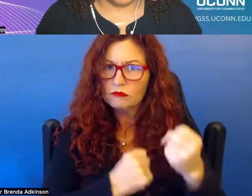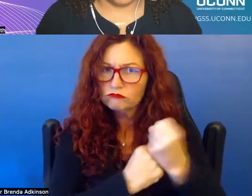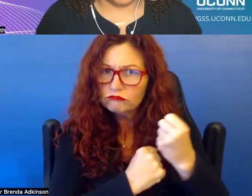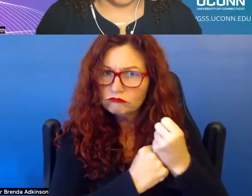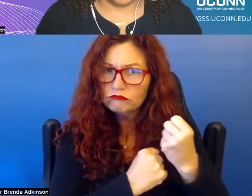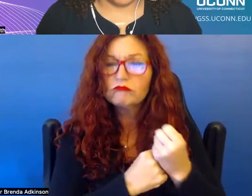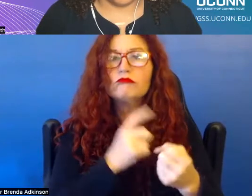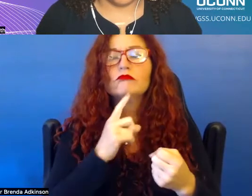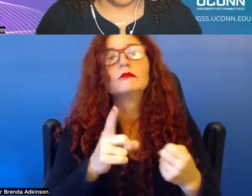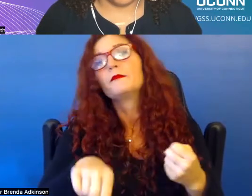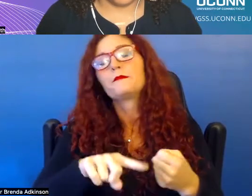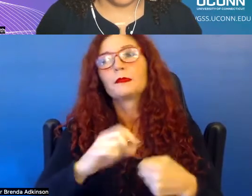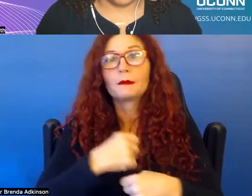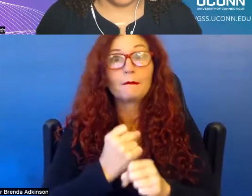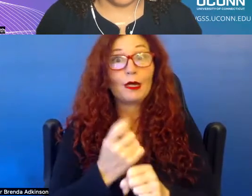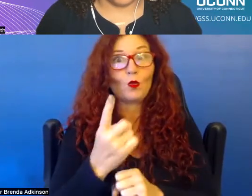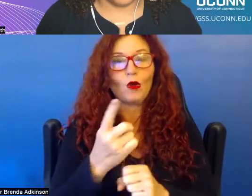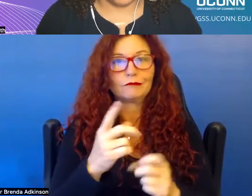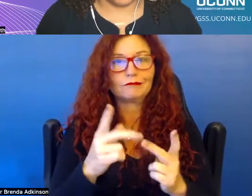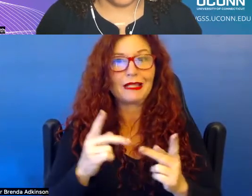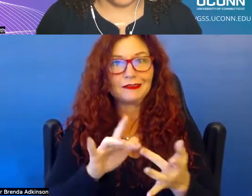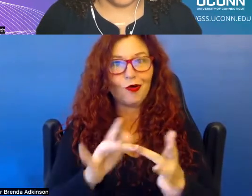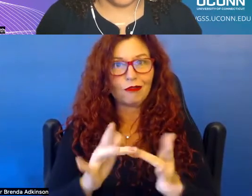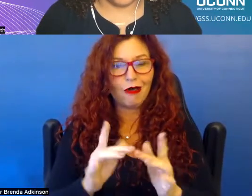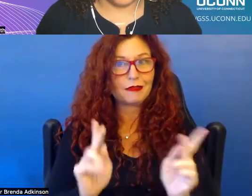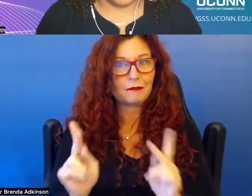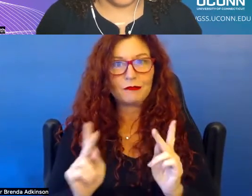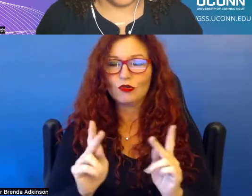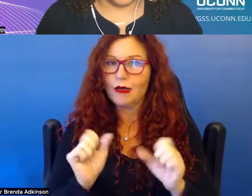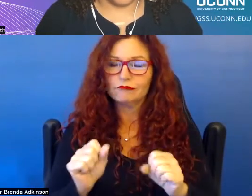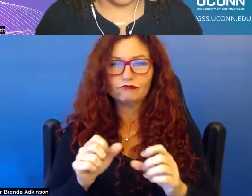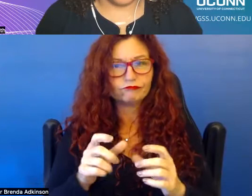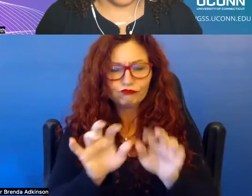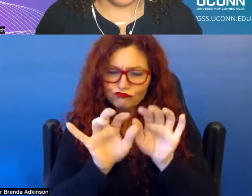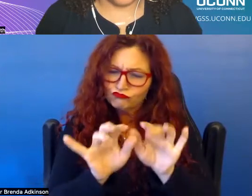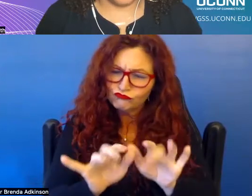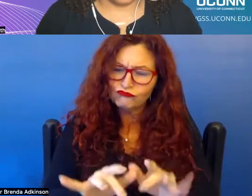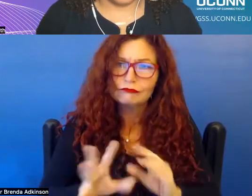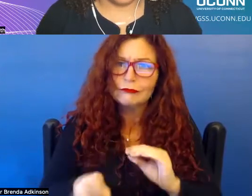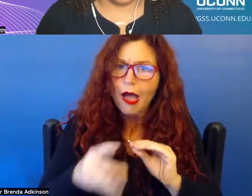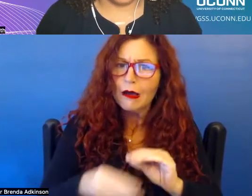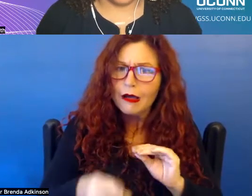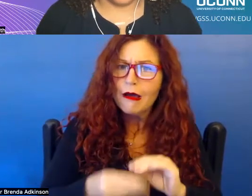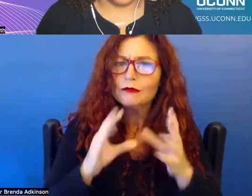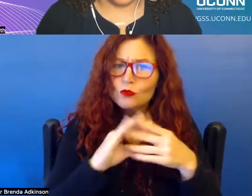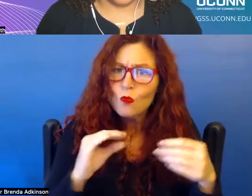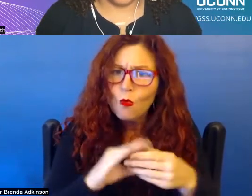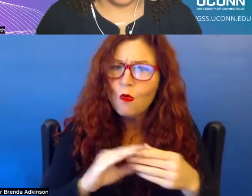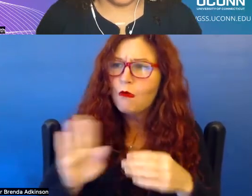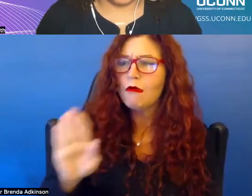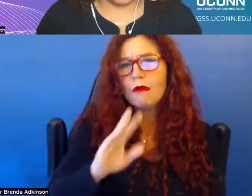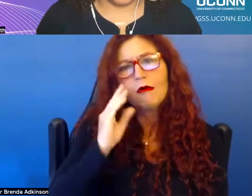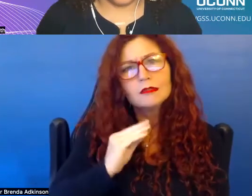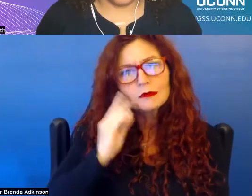was widely accessible of writings by diasporic Black survivors of childhood sexual abuse and advocates,